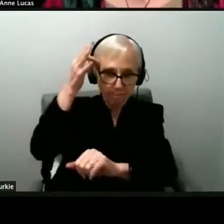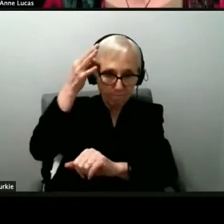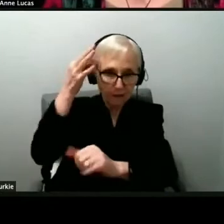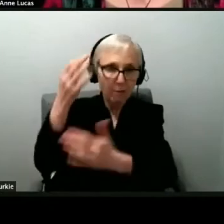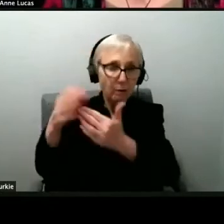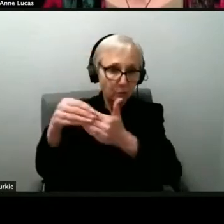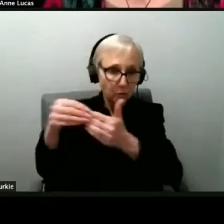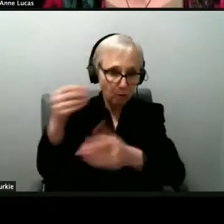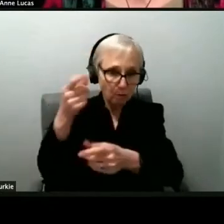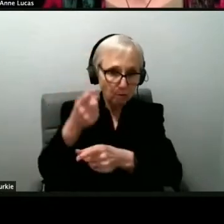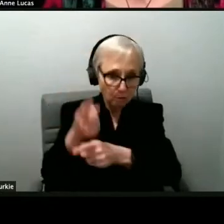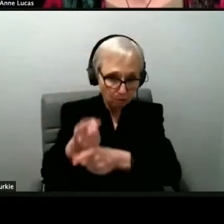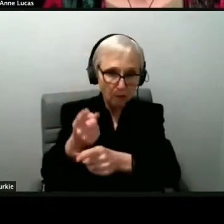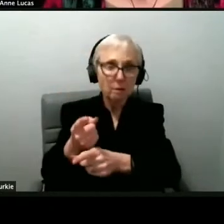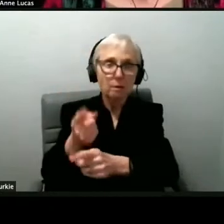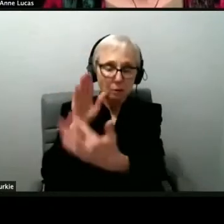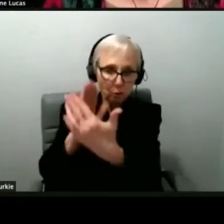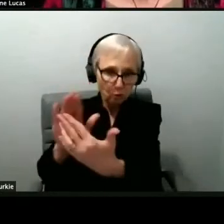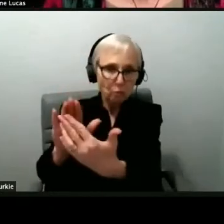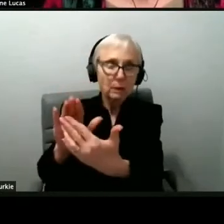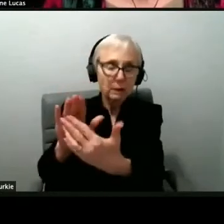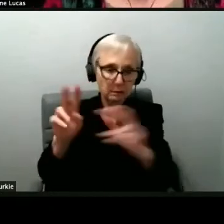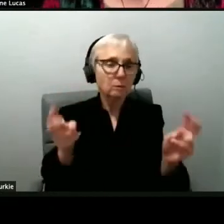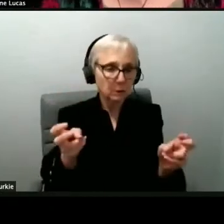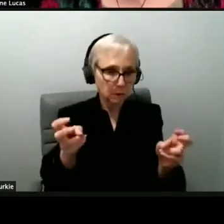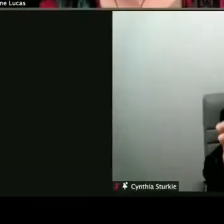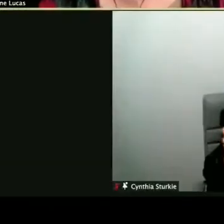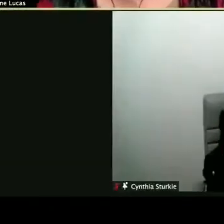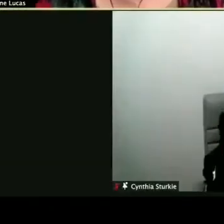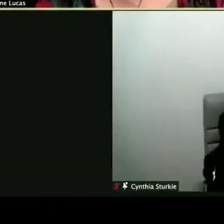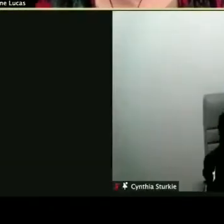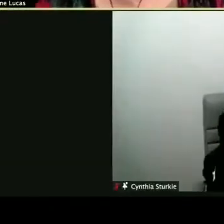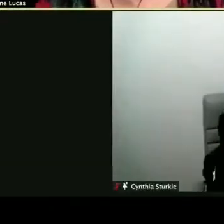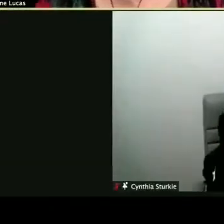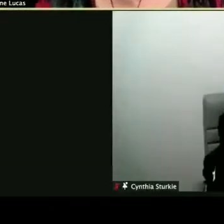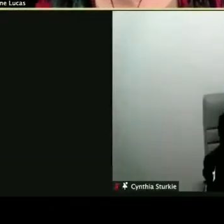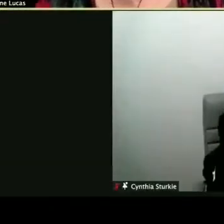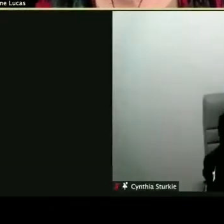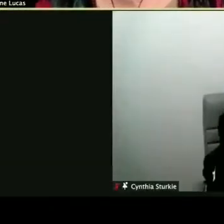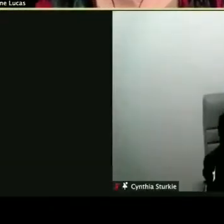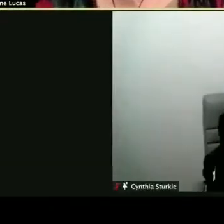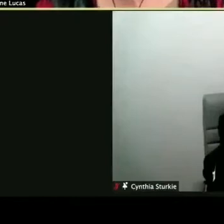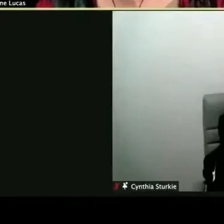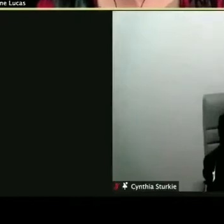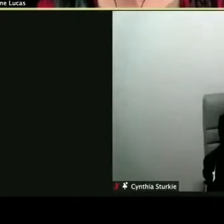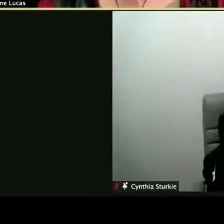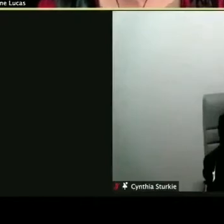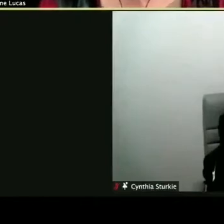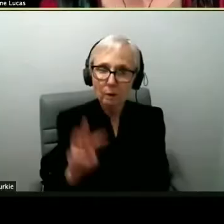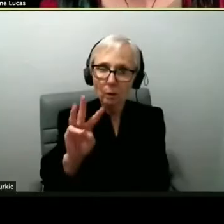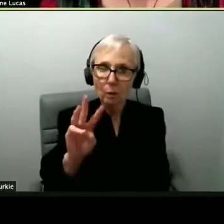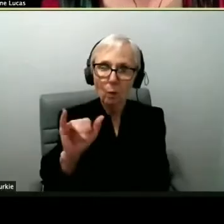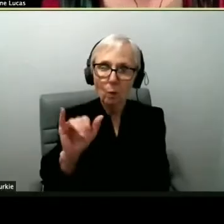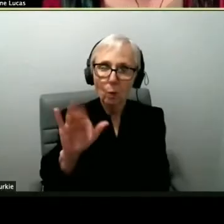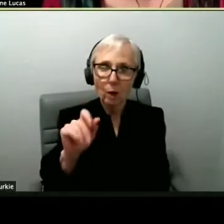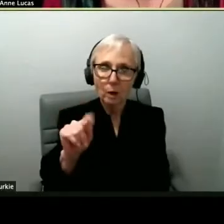coming in to truly speak to this. Thank you. Thank you. And the next person on this question is Walter Perry.